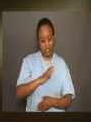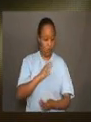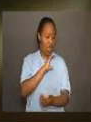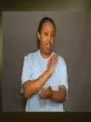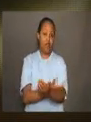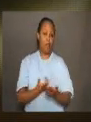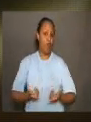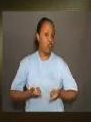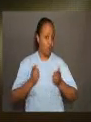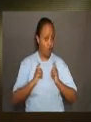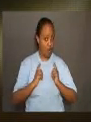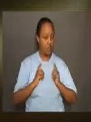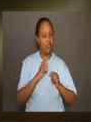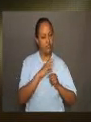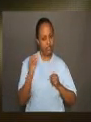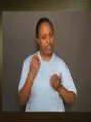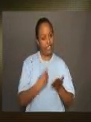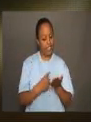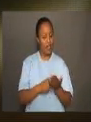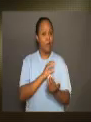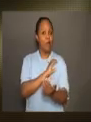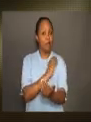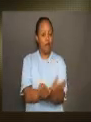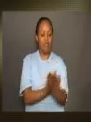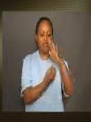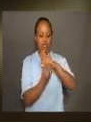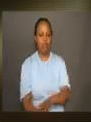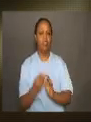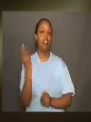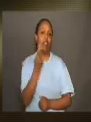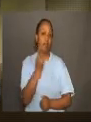power, it is easy for the power to be abused.